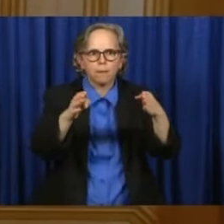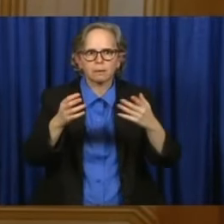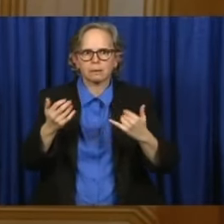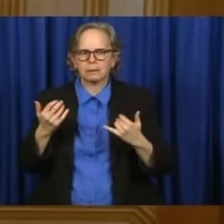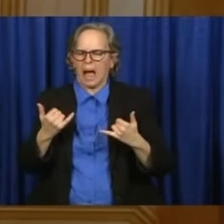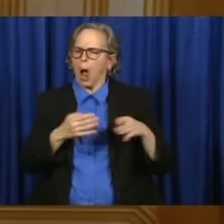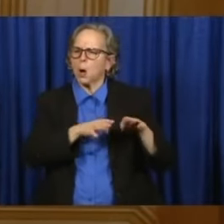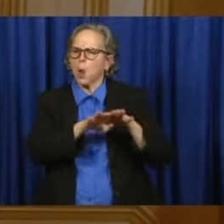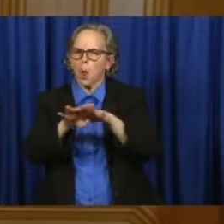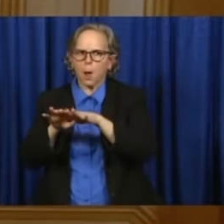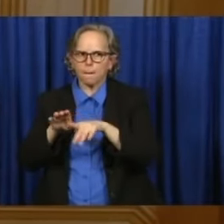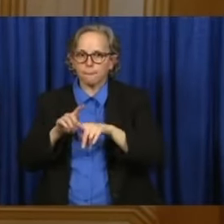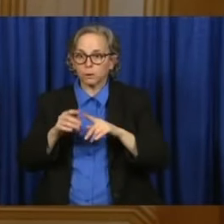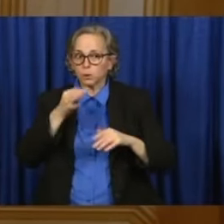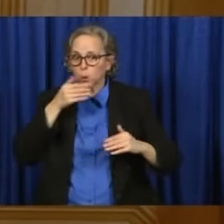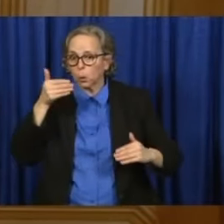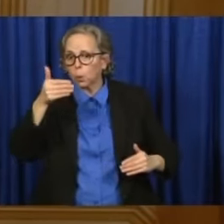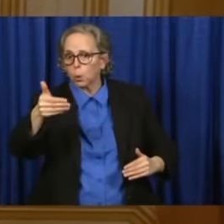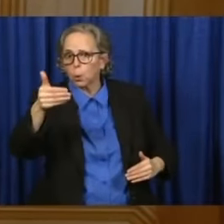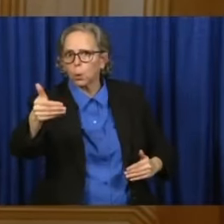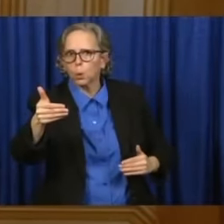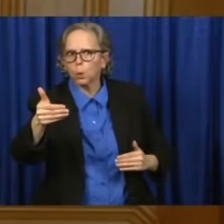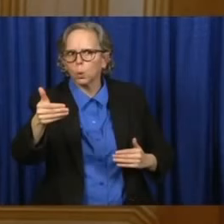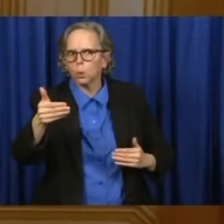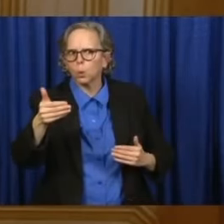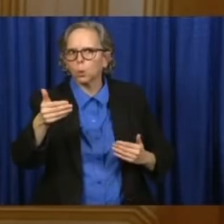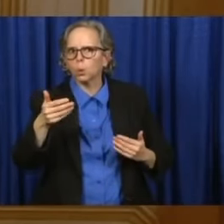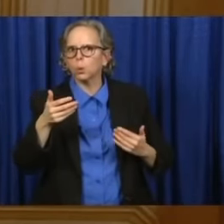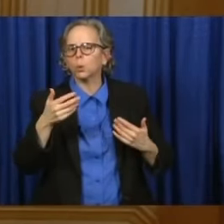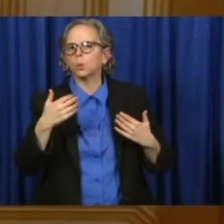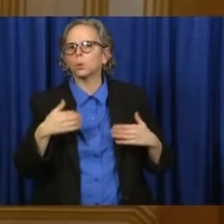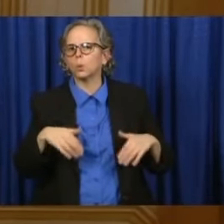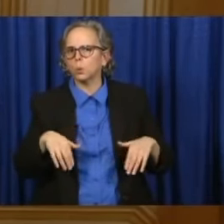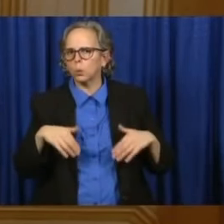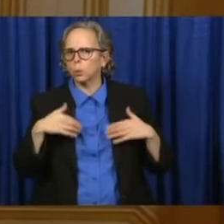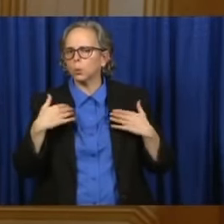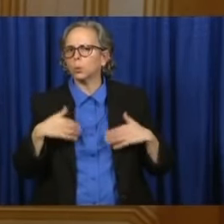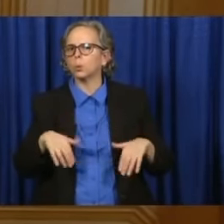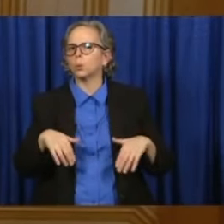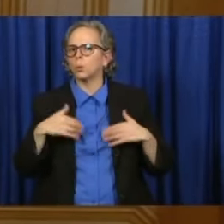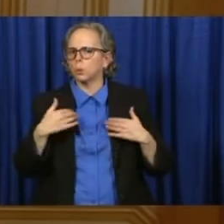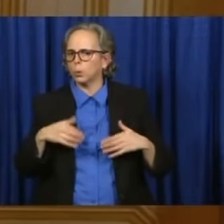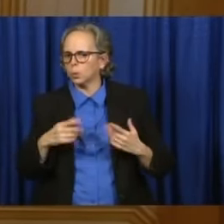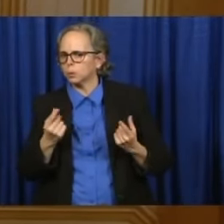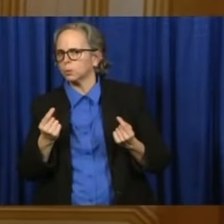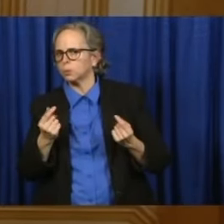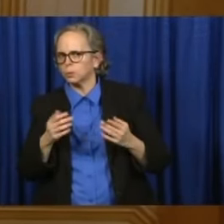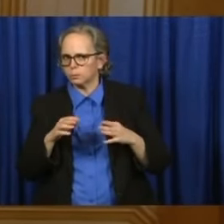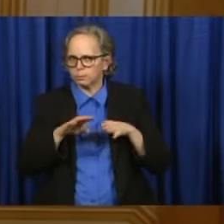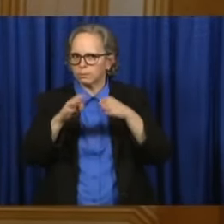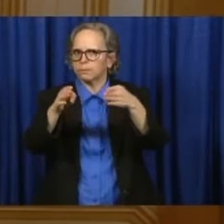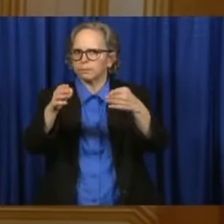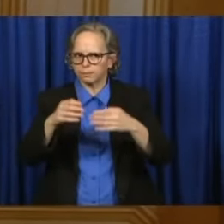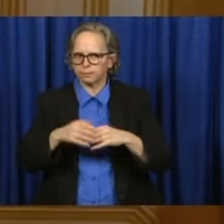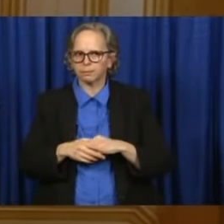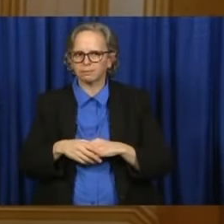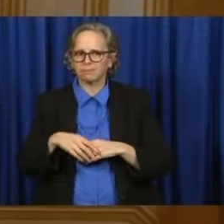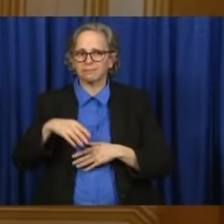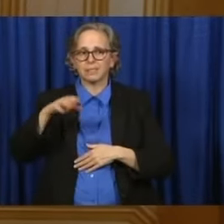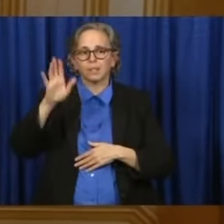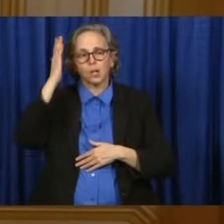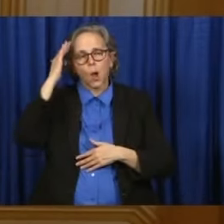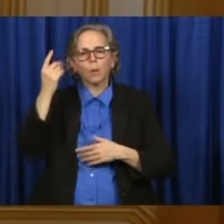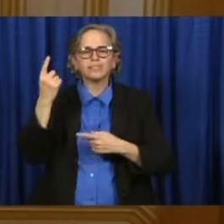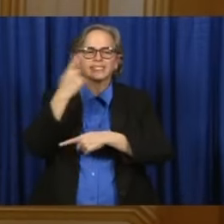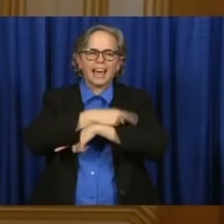unless it's a single-family residence, and it's their own pool right there. Day camps, residential camps, obviously,